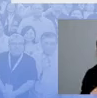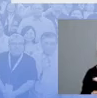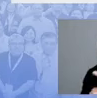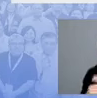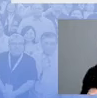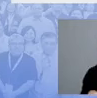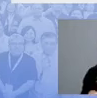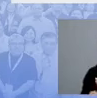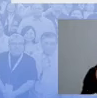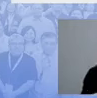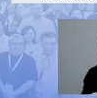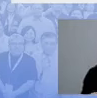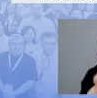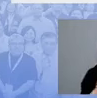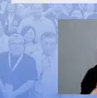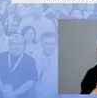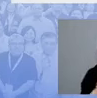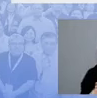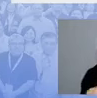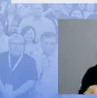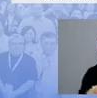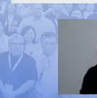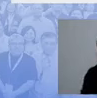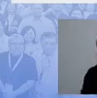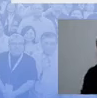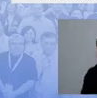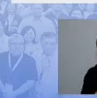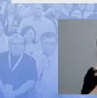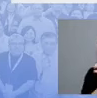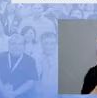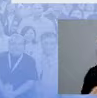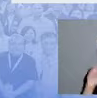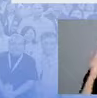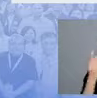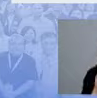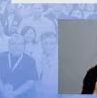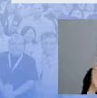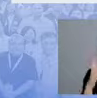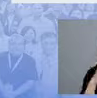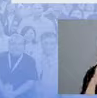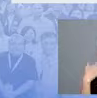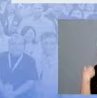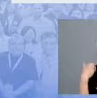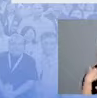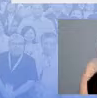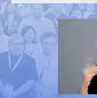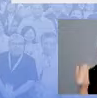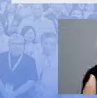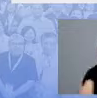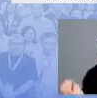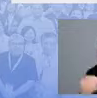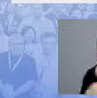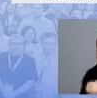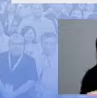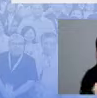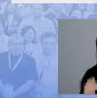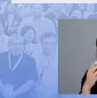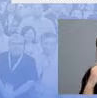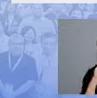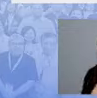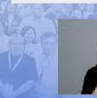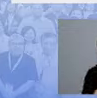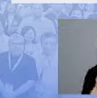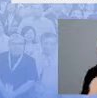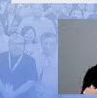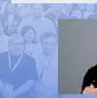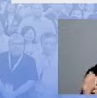landowner is the forestry ministry, so forestry department. And then we have the district officer who actually leading. So